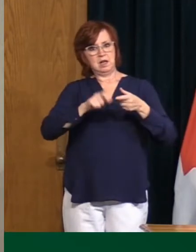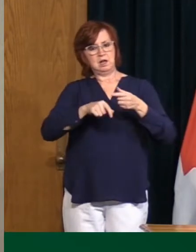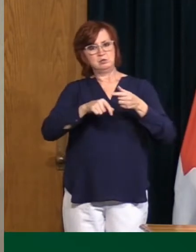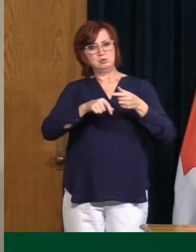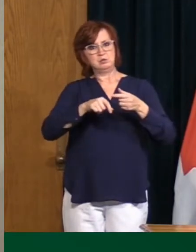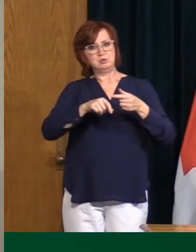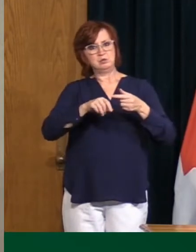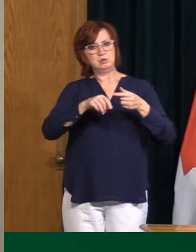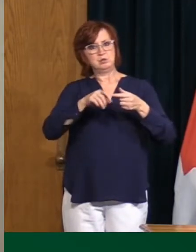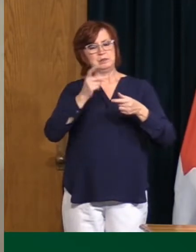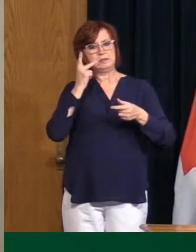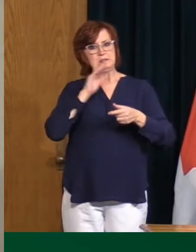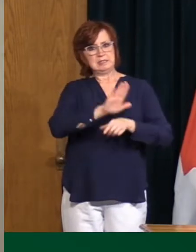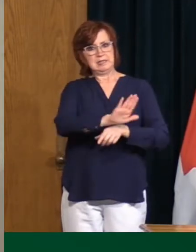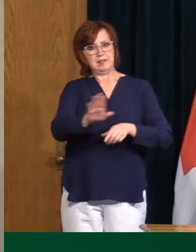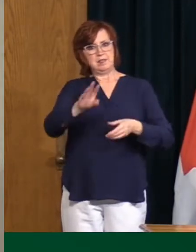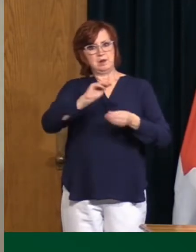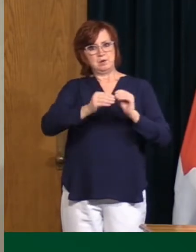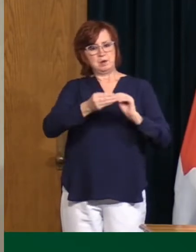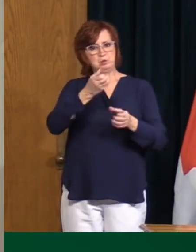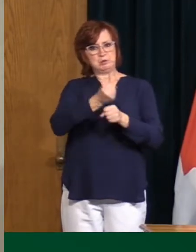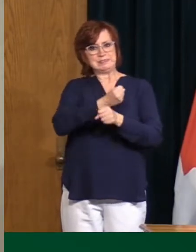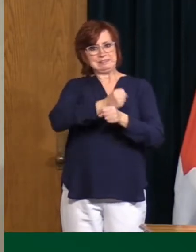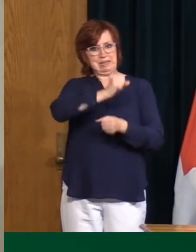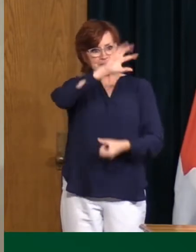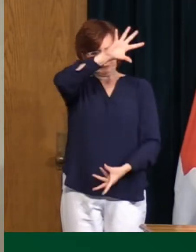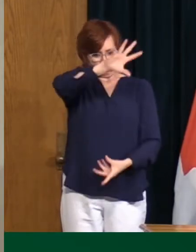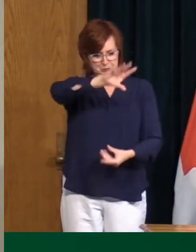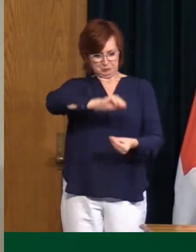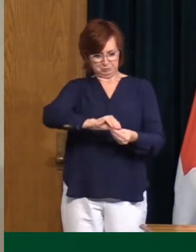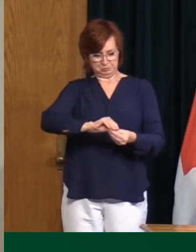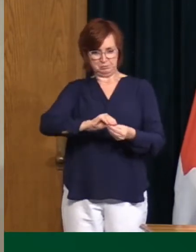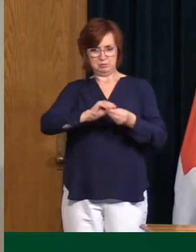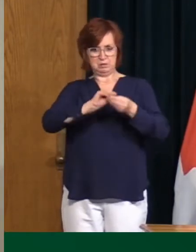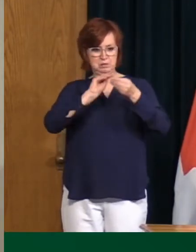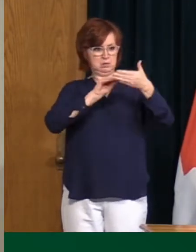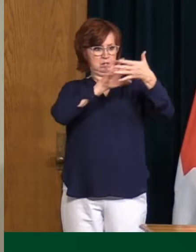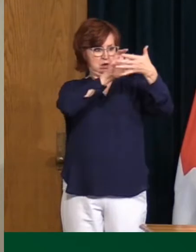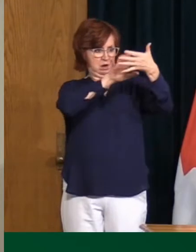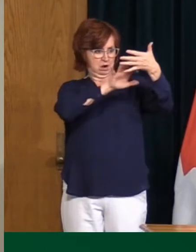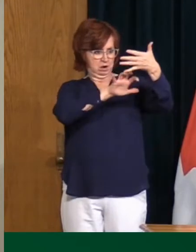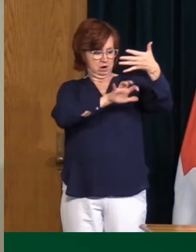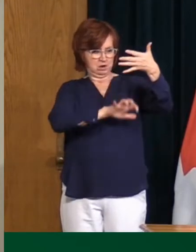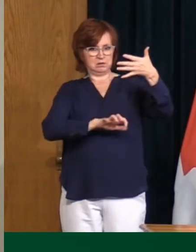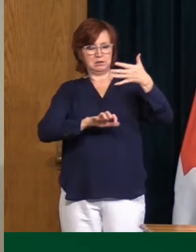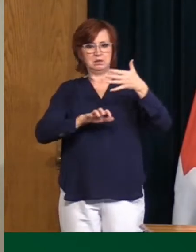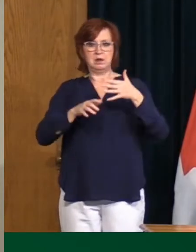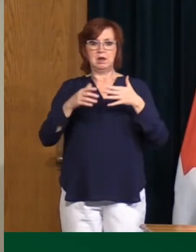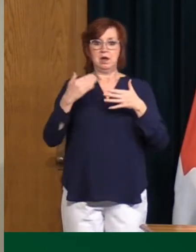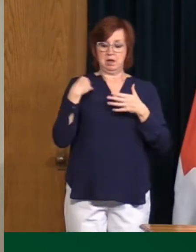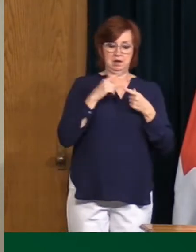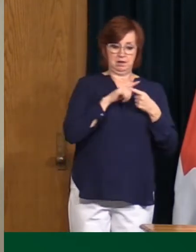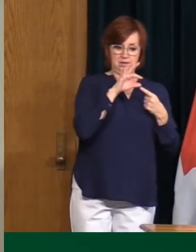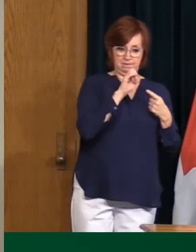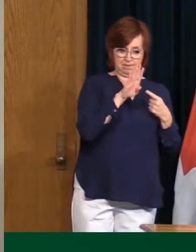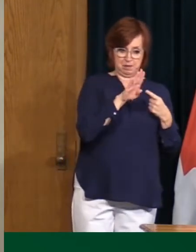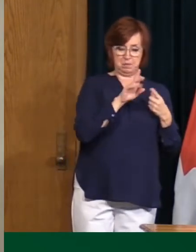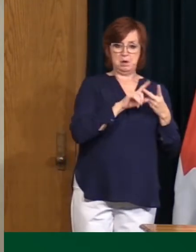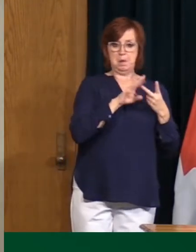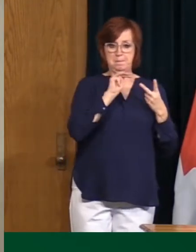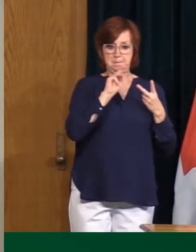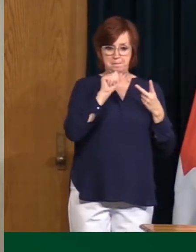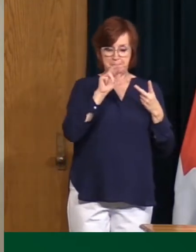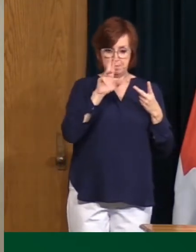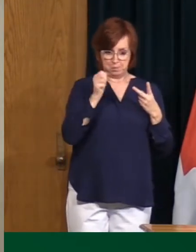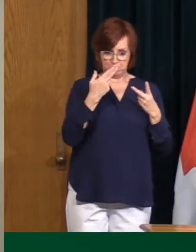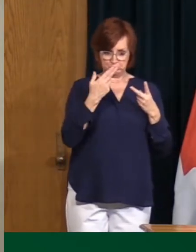in March, February, March, our recommendation was if you have fever, cough, shortness of breath, and you have traveled,